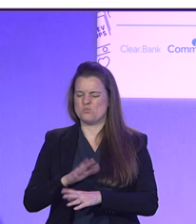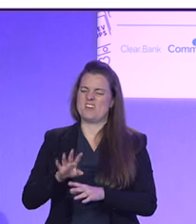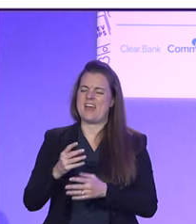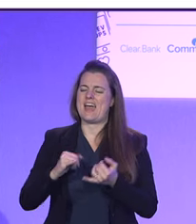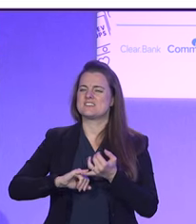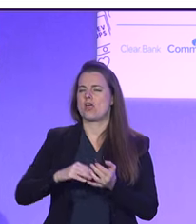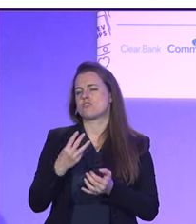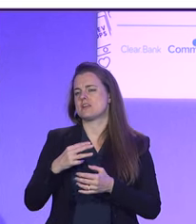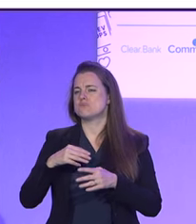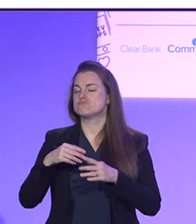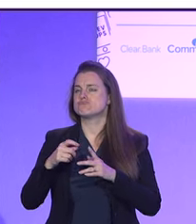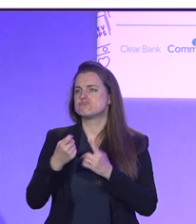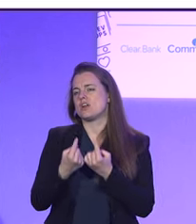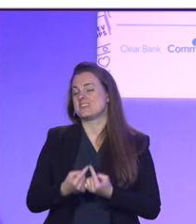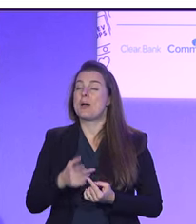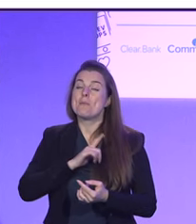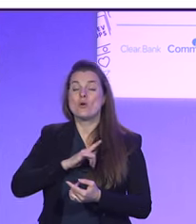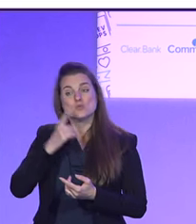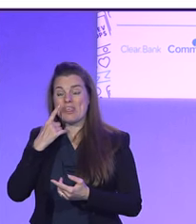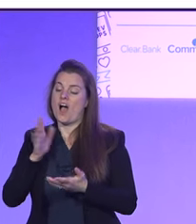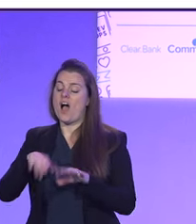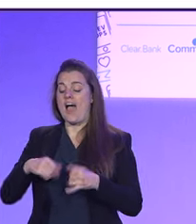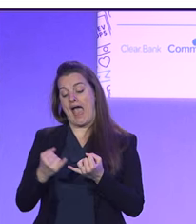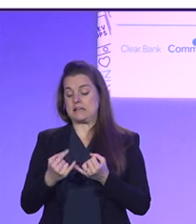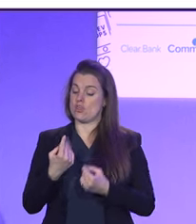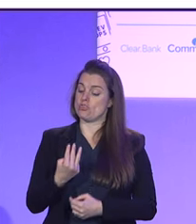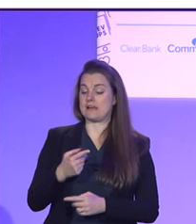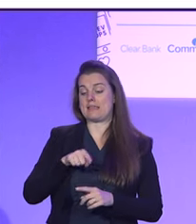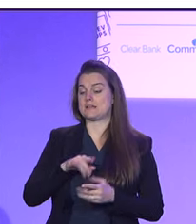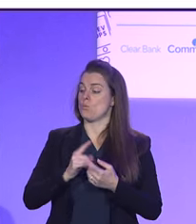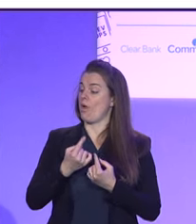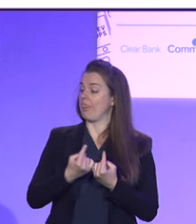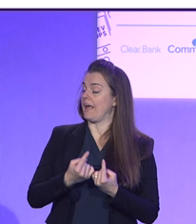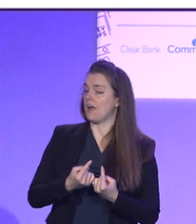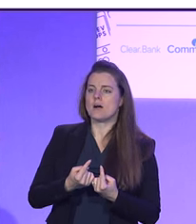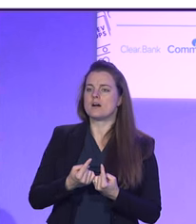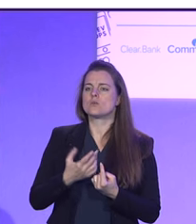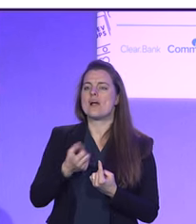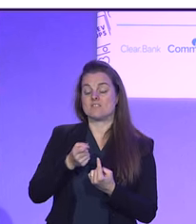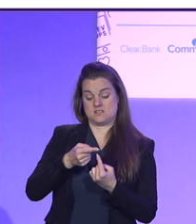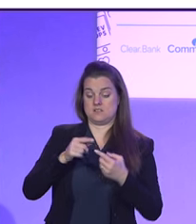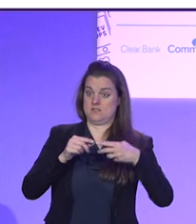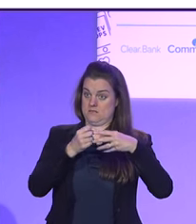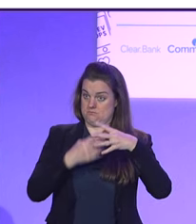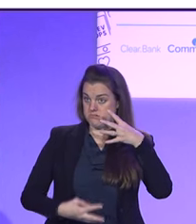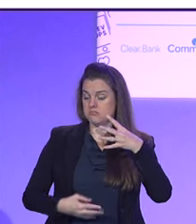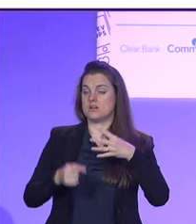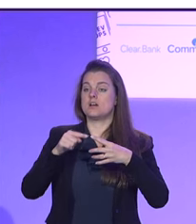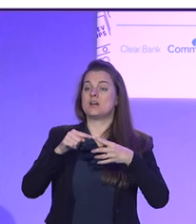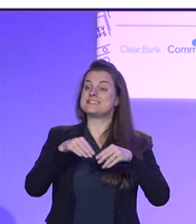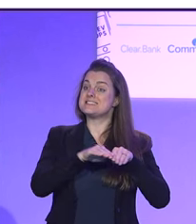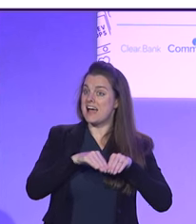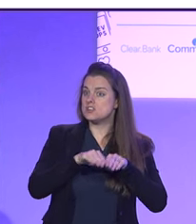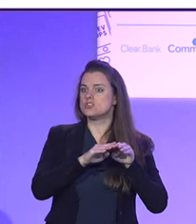products, basically. You think S3 as one thing, but actually they have the standard S3, where your data is replicated in